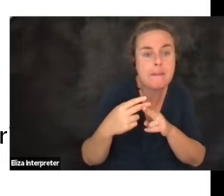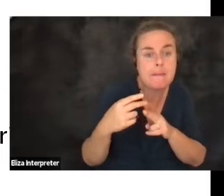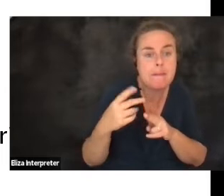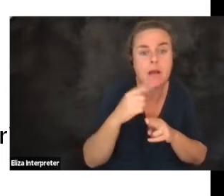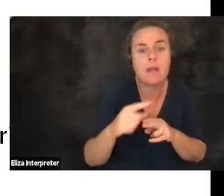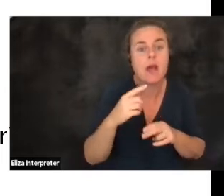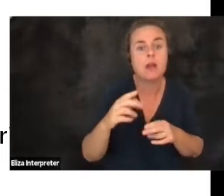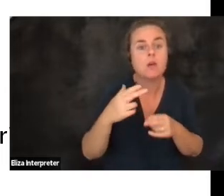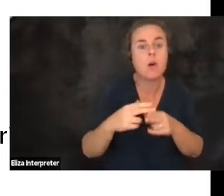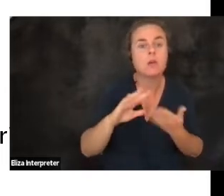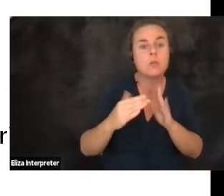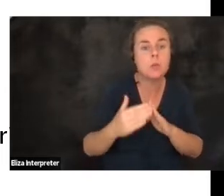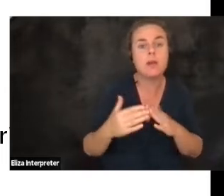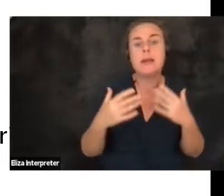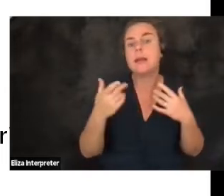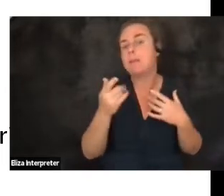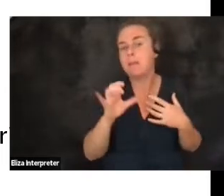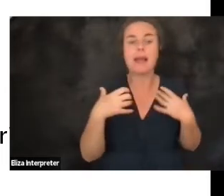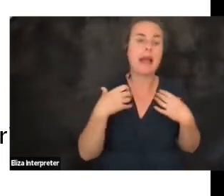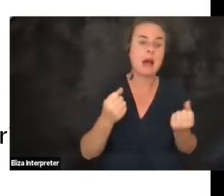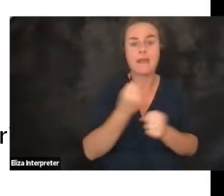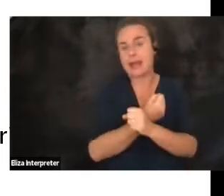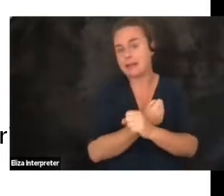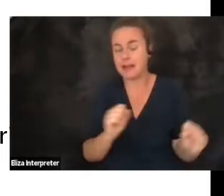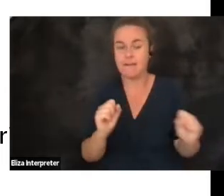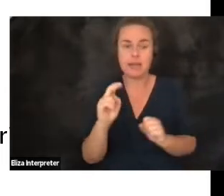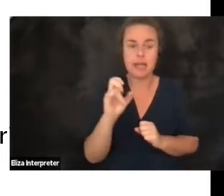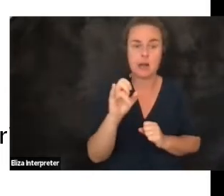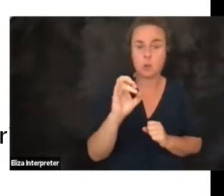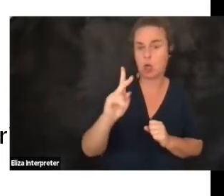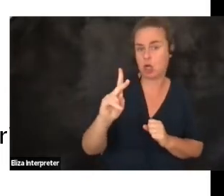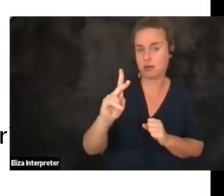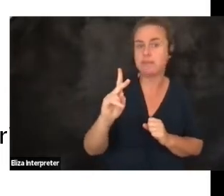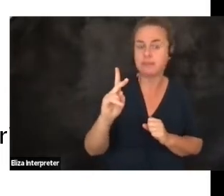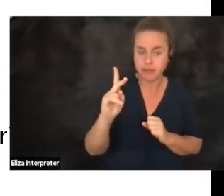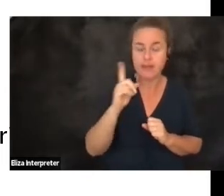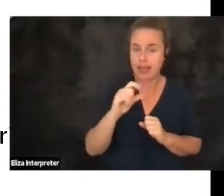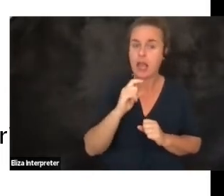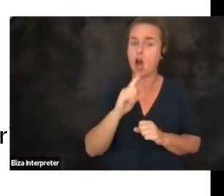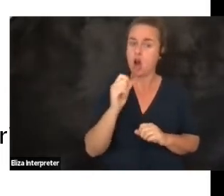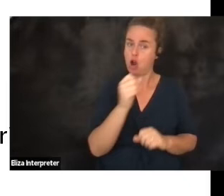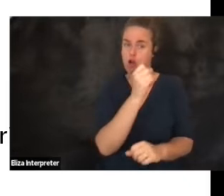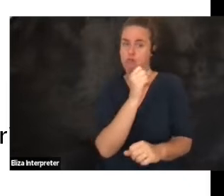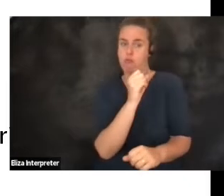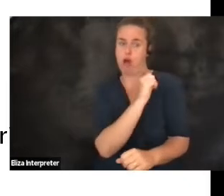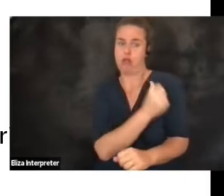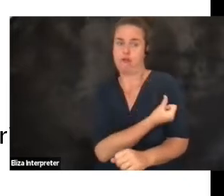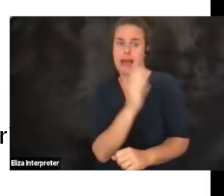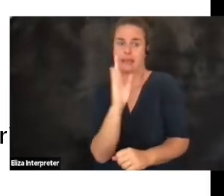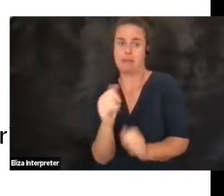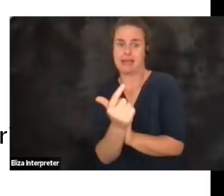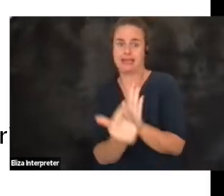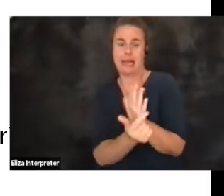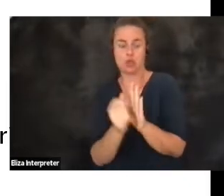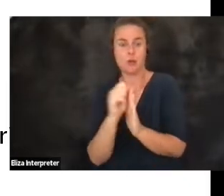Safety Networks. They're authorized by statute in the state of Washington, and they comprise a quasi-governmental